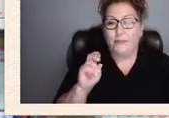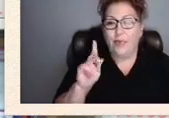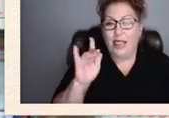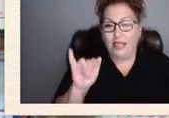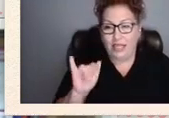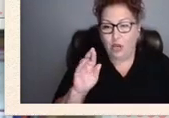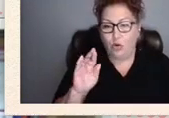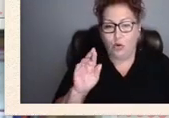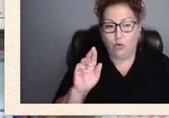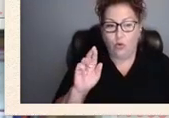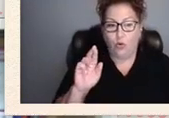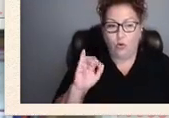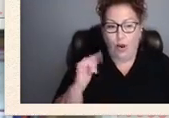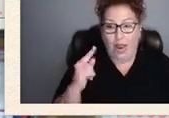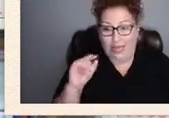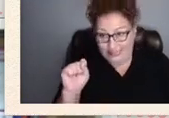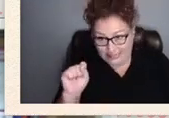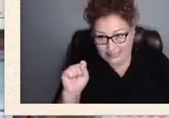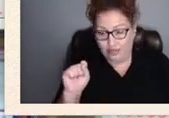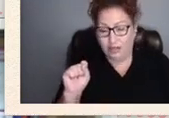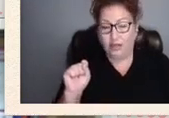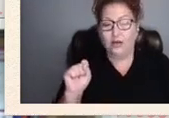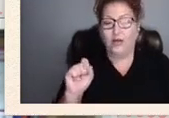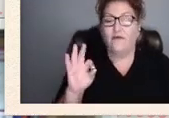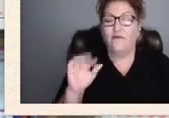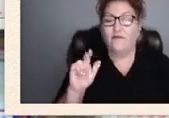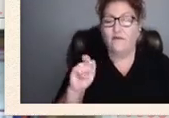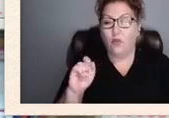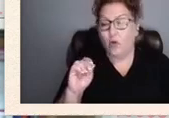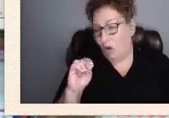www.disabilityrightswithan.s, Florida, spelled full out,